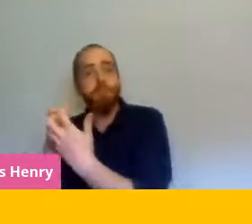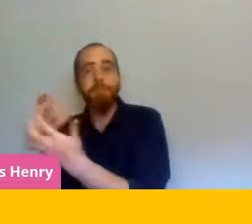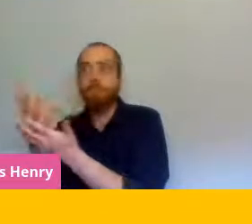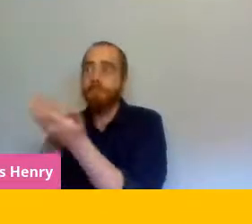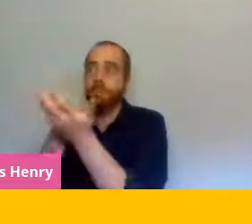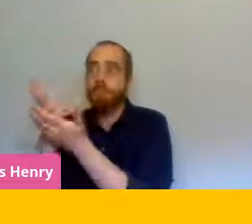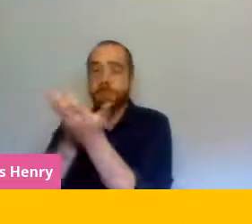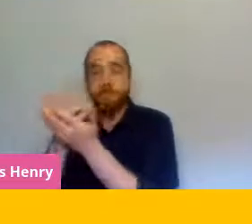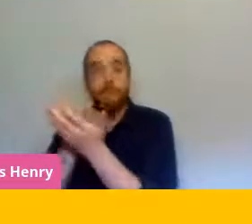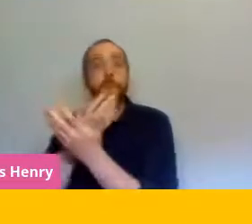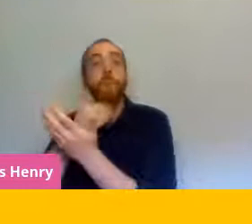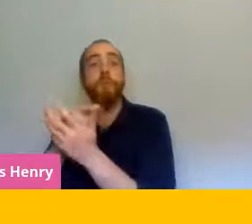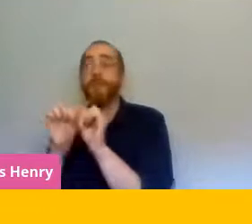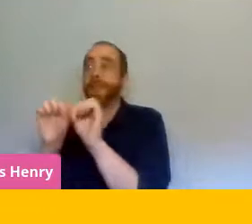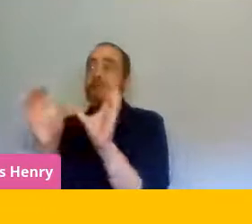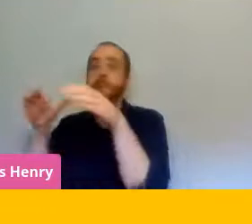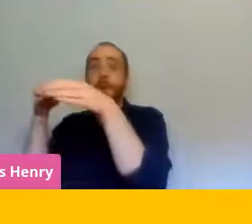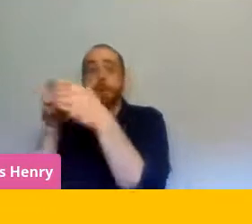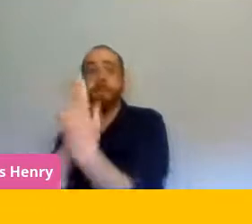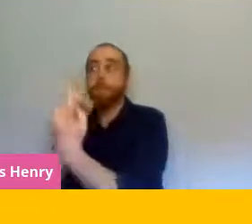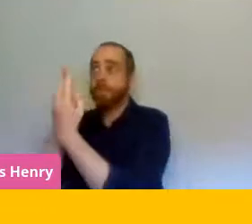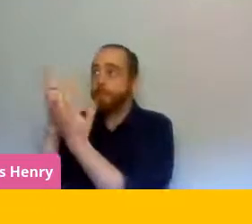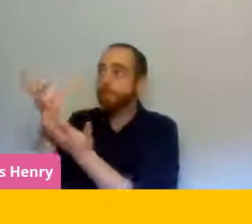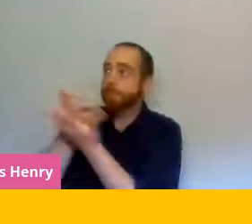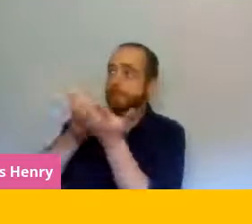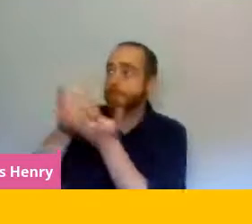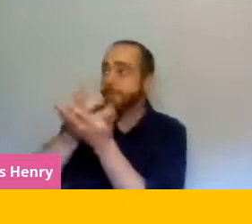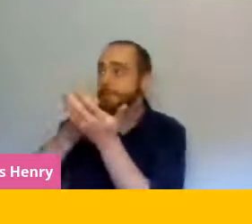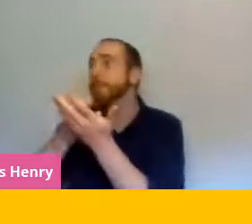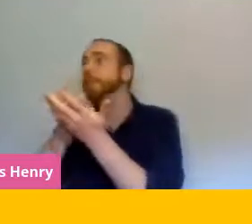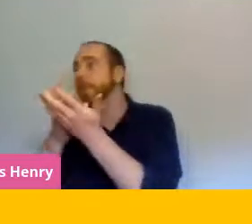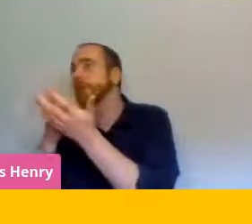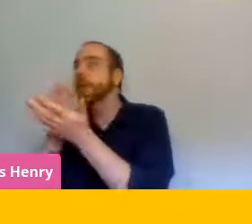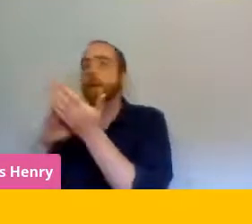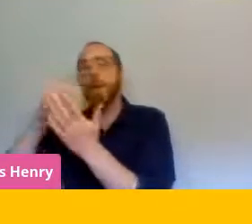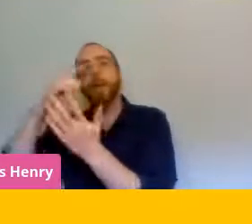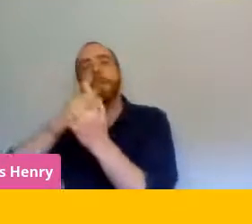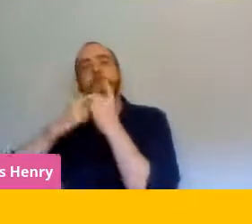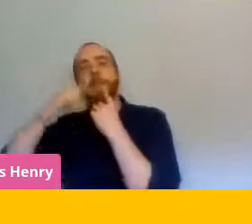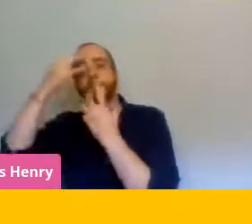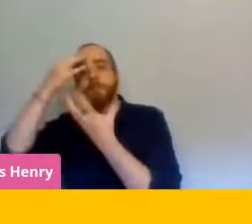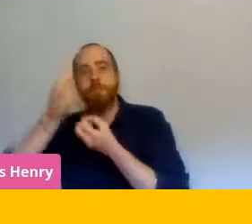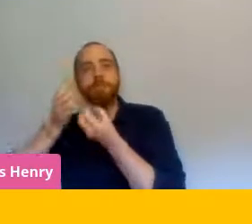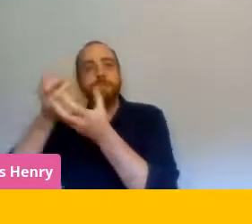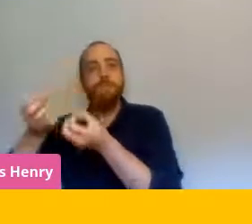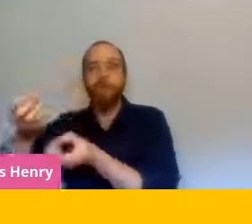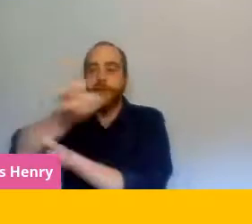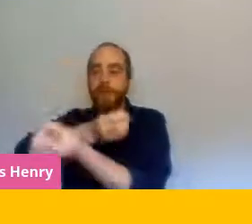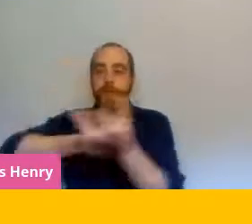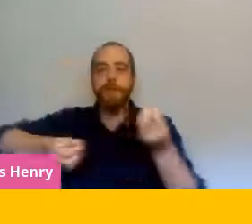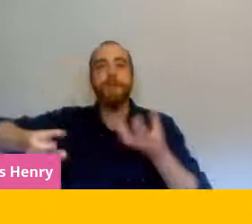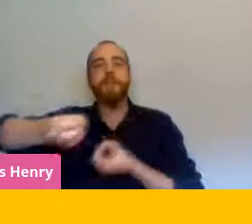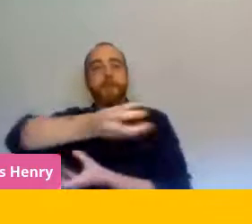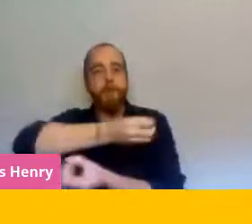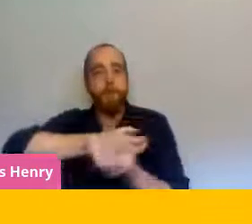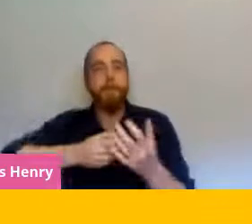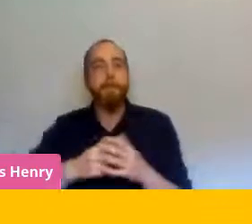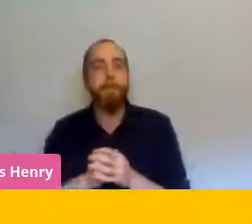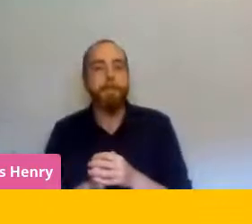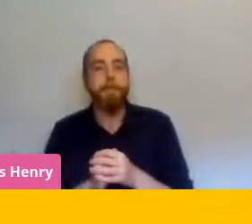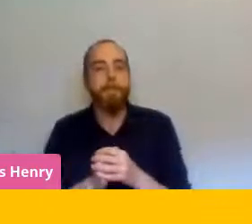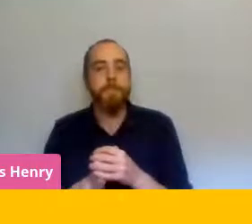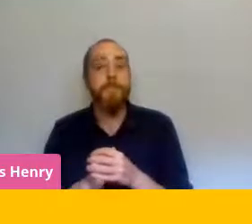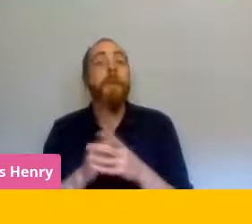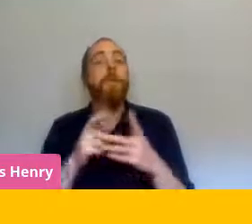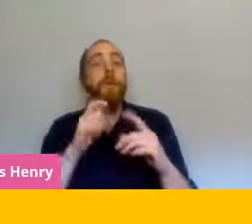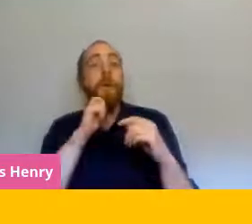can be done there. So that's what we've been doing at our end on anti-casualisation and how we've been trying to build the campaign. I'm going to hand over